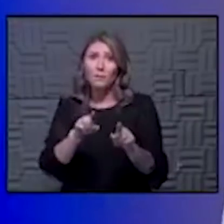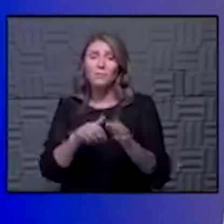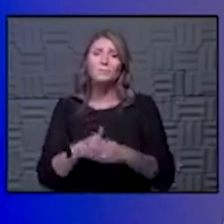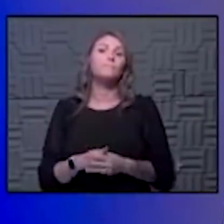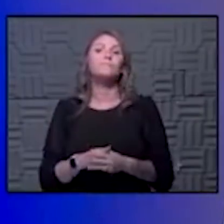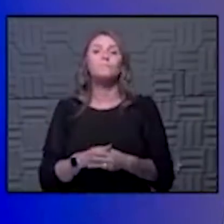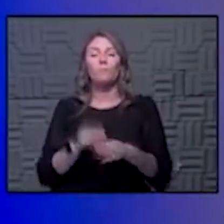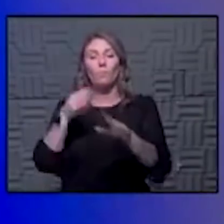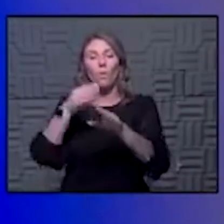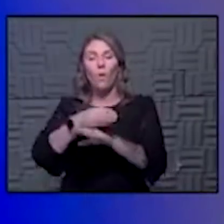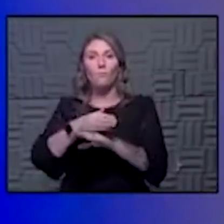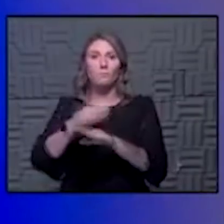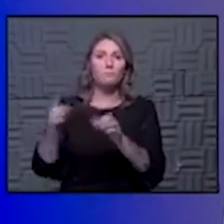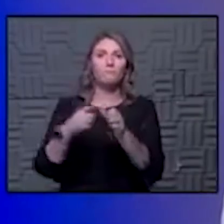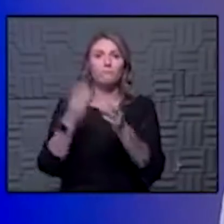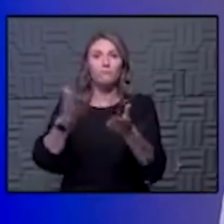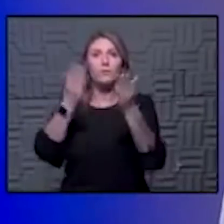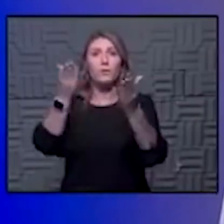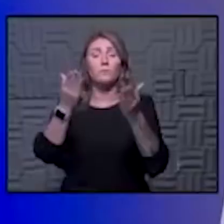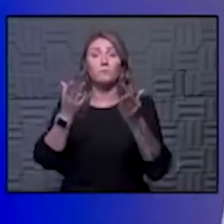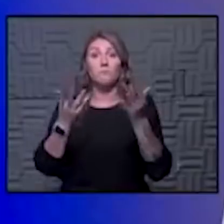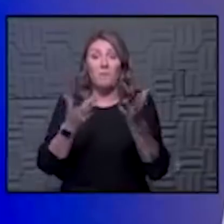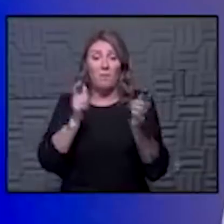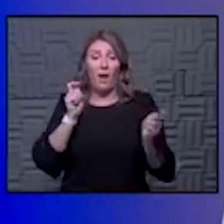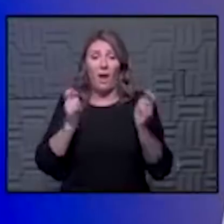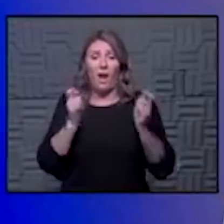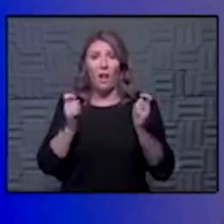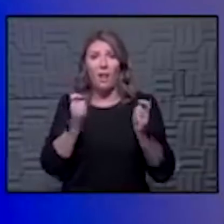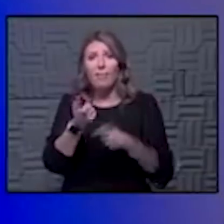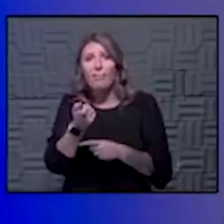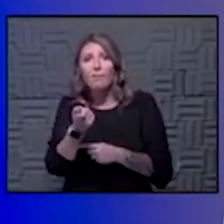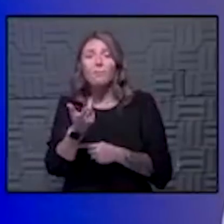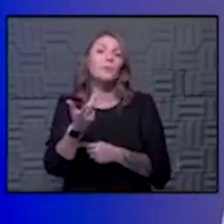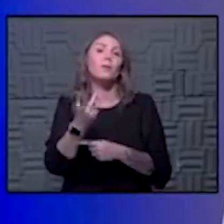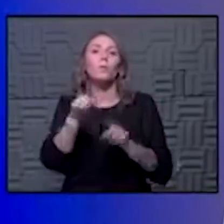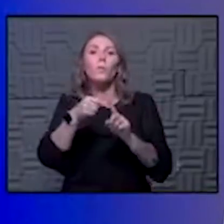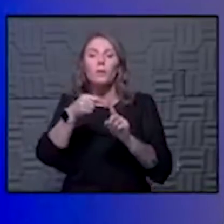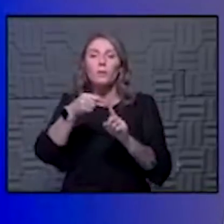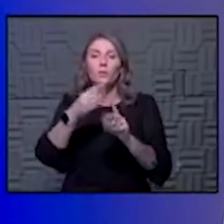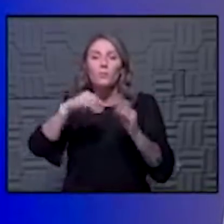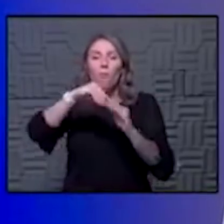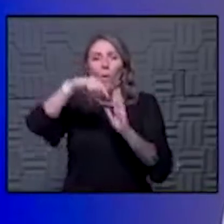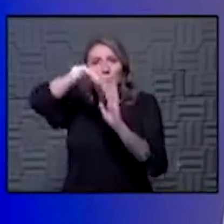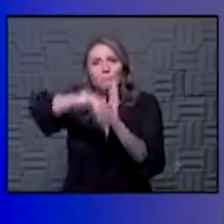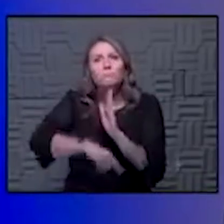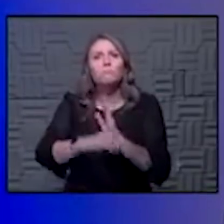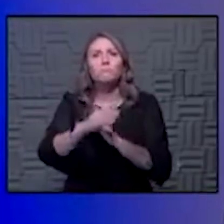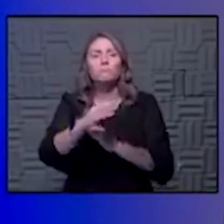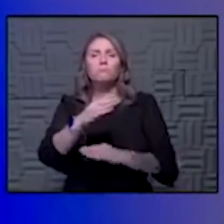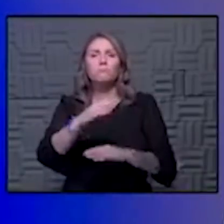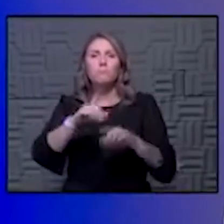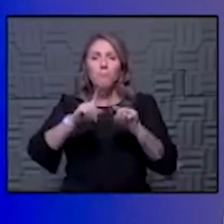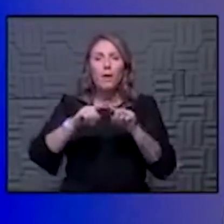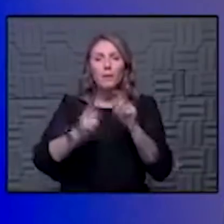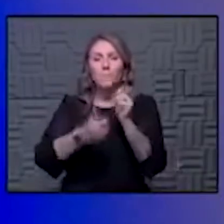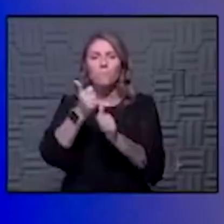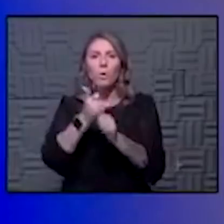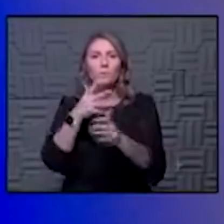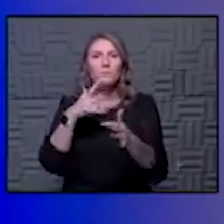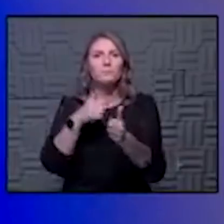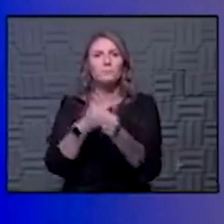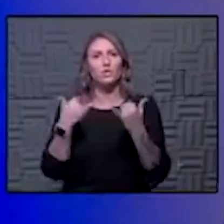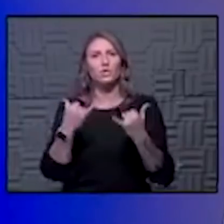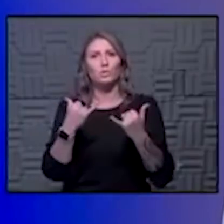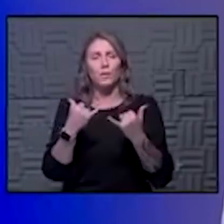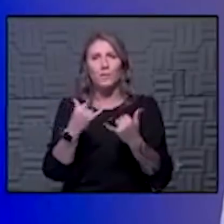the initial recommendations, those may be altered a little bit as we move further into this based on the most up-to-date available data. You know, right